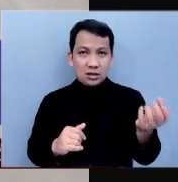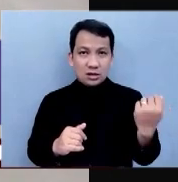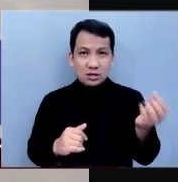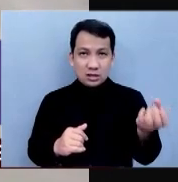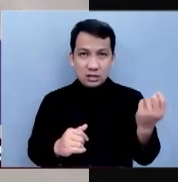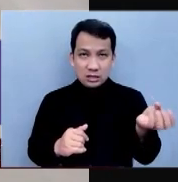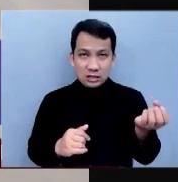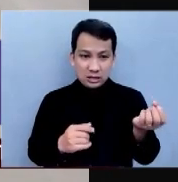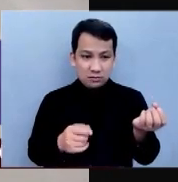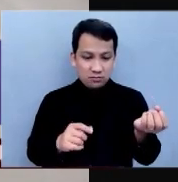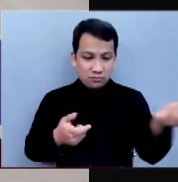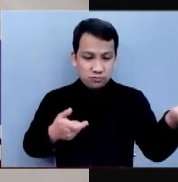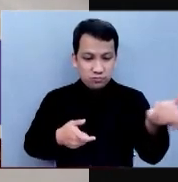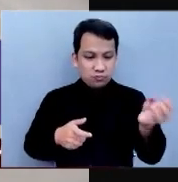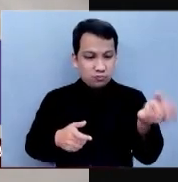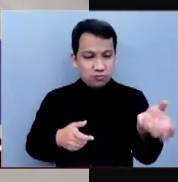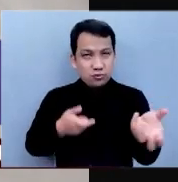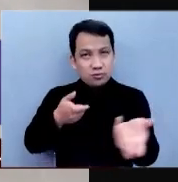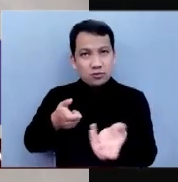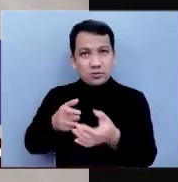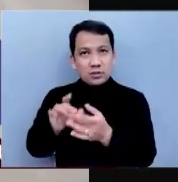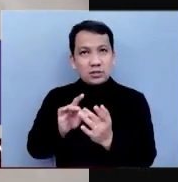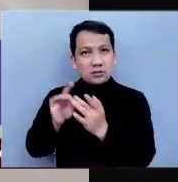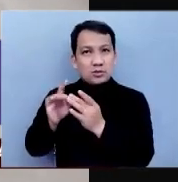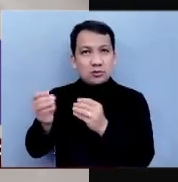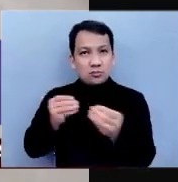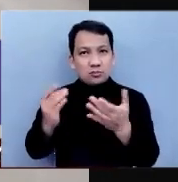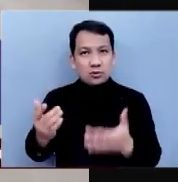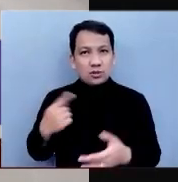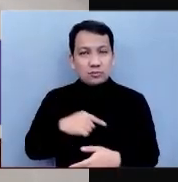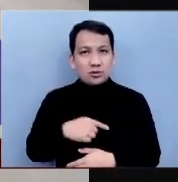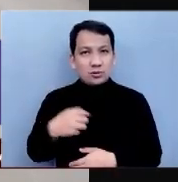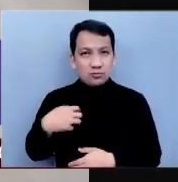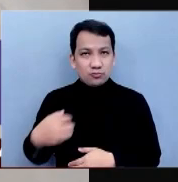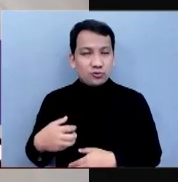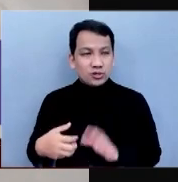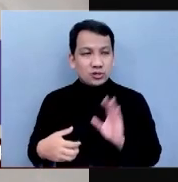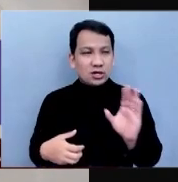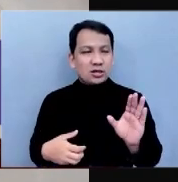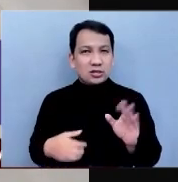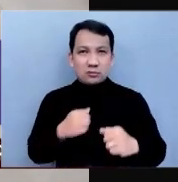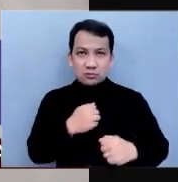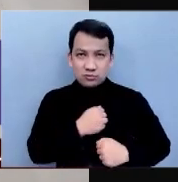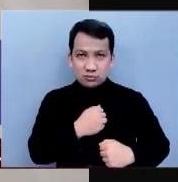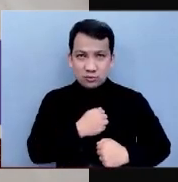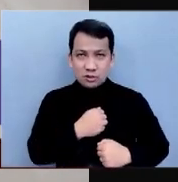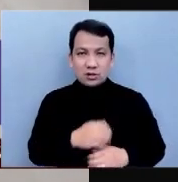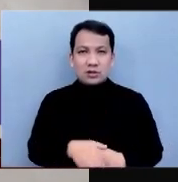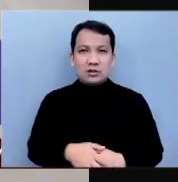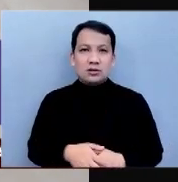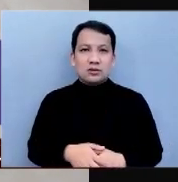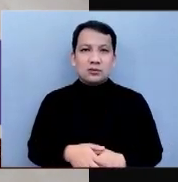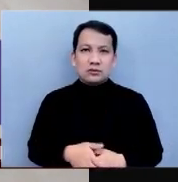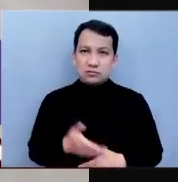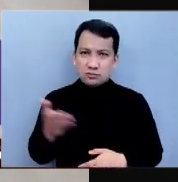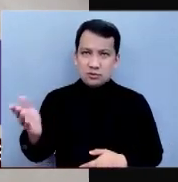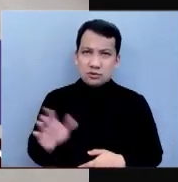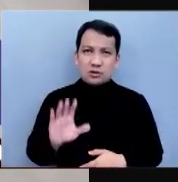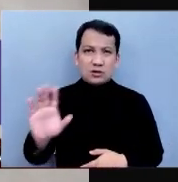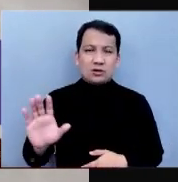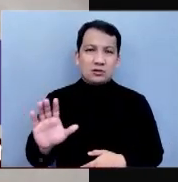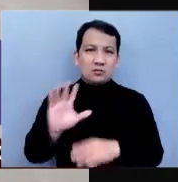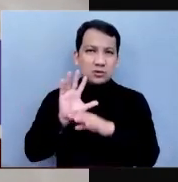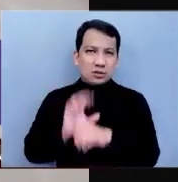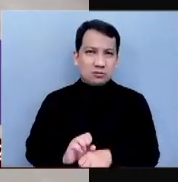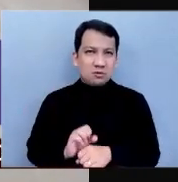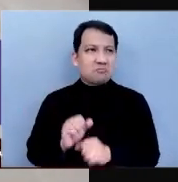yon. Ginagamit lang yon sa special operations namin, sa police at saka sa military. Sir? Eh, pero siguro as a hobby,